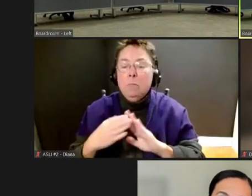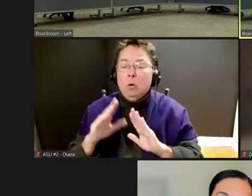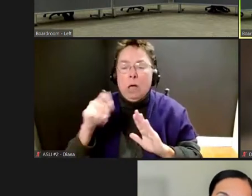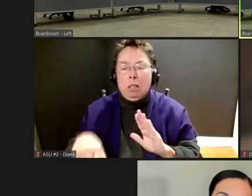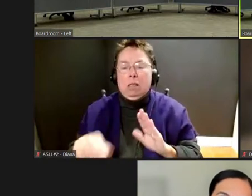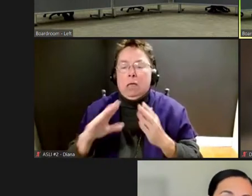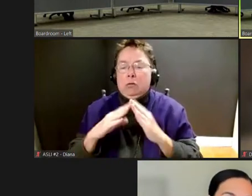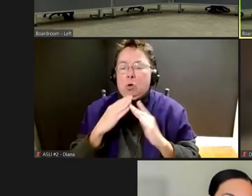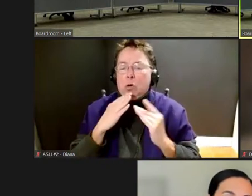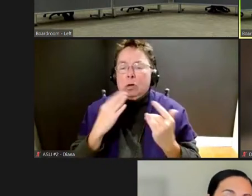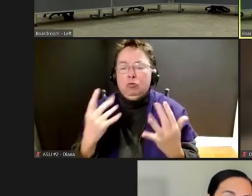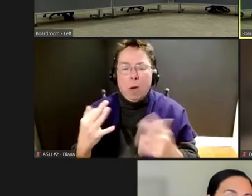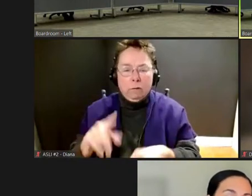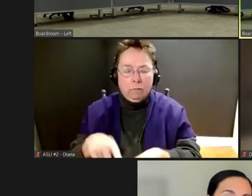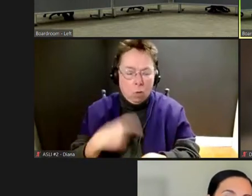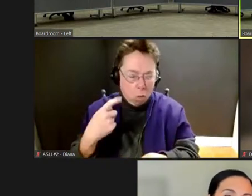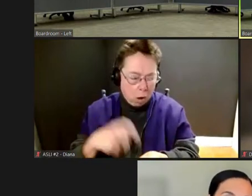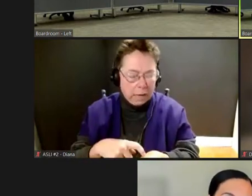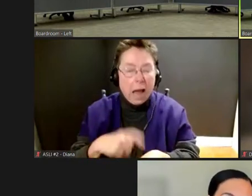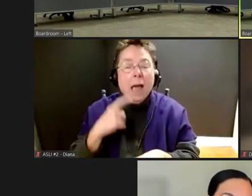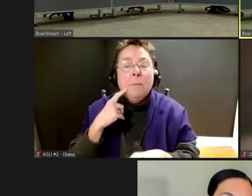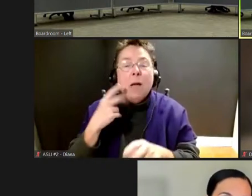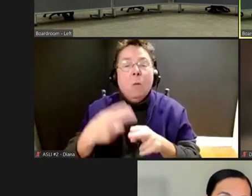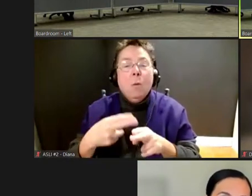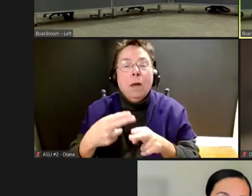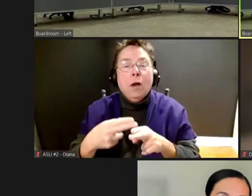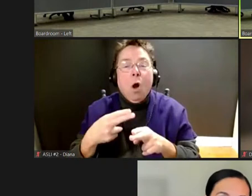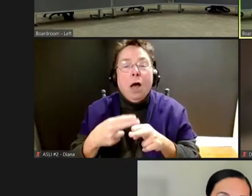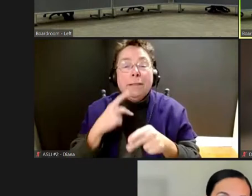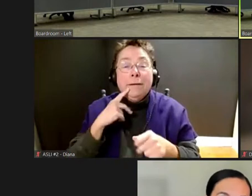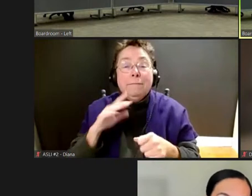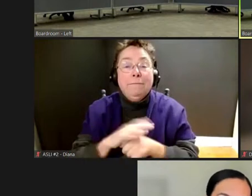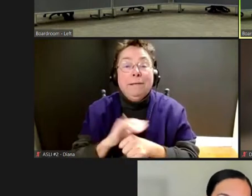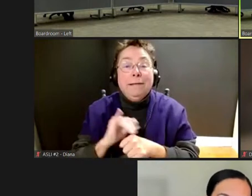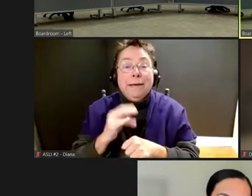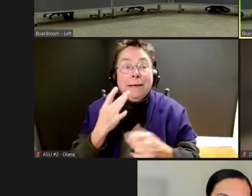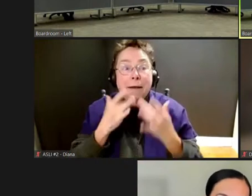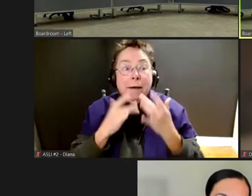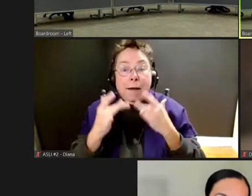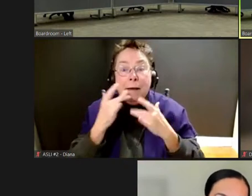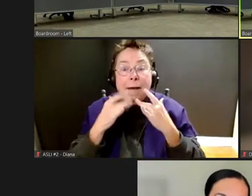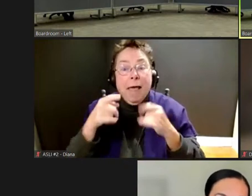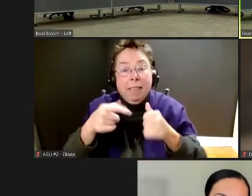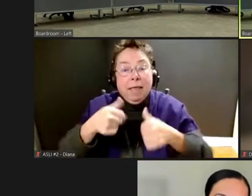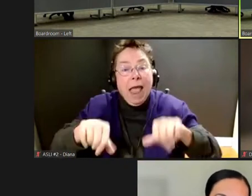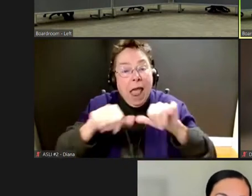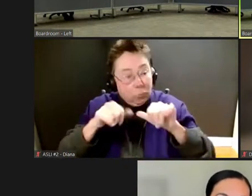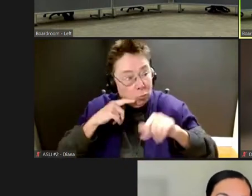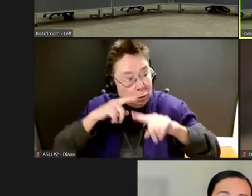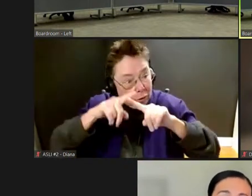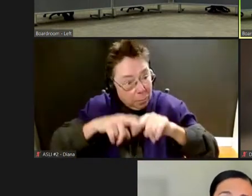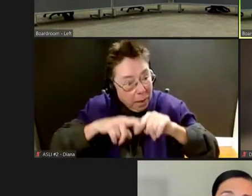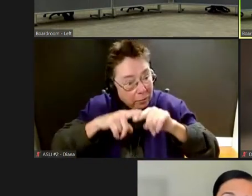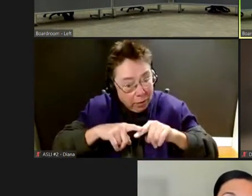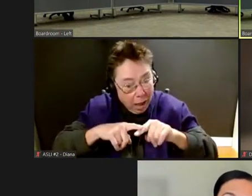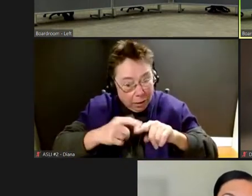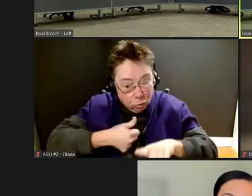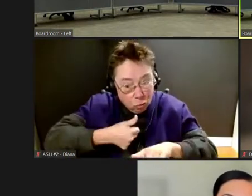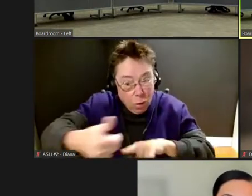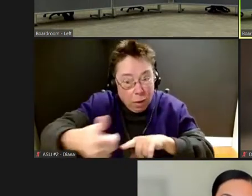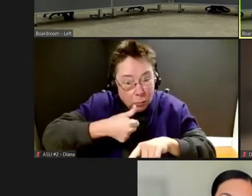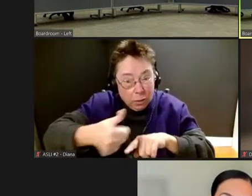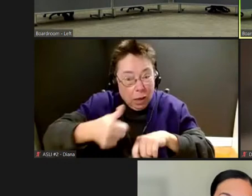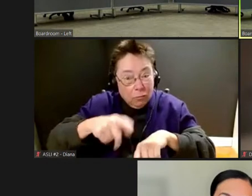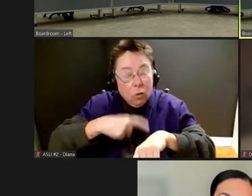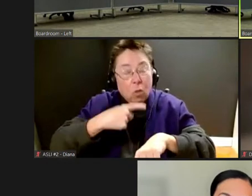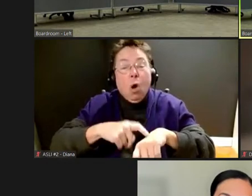long time, and this is what we call, you know, filling the gap in an area that heavily relies on transit that